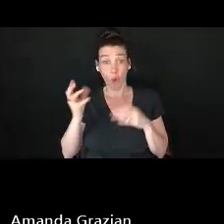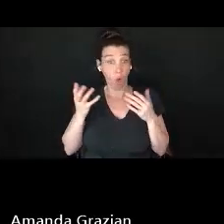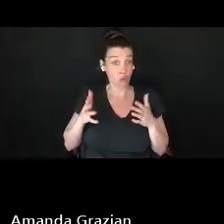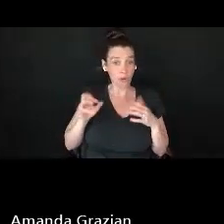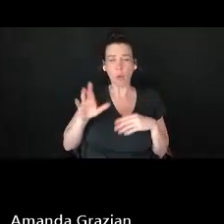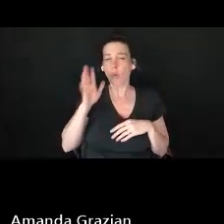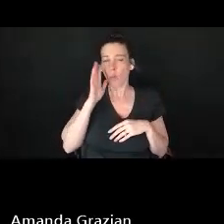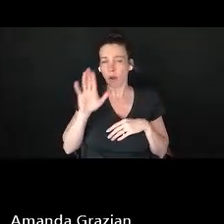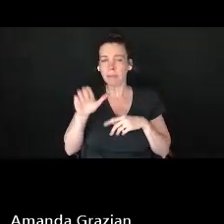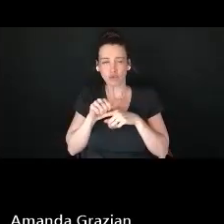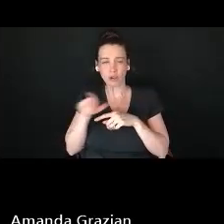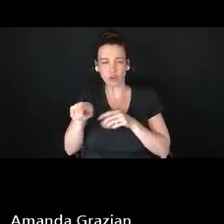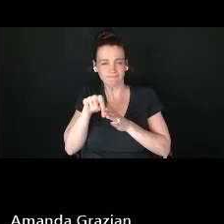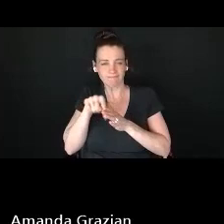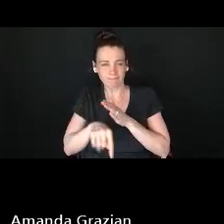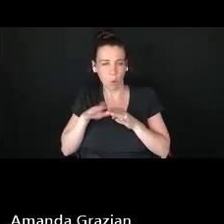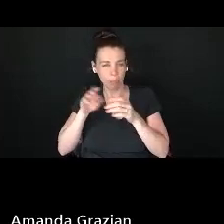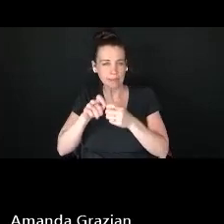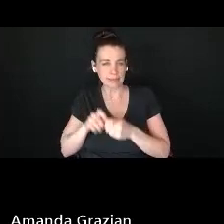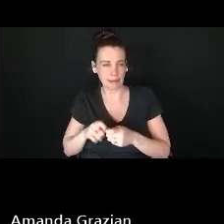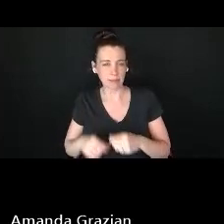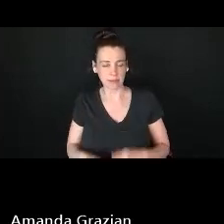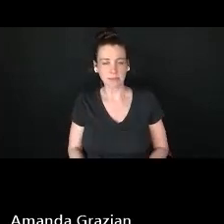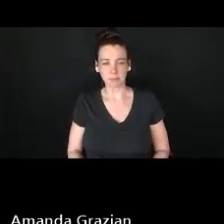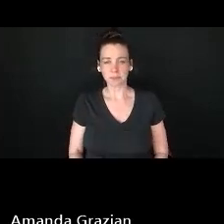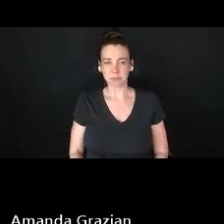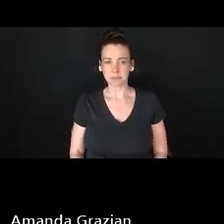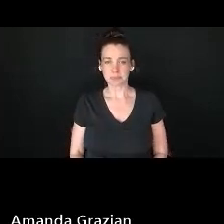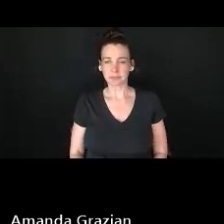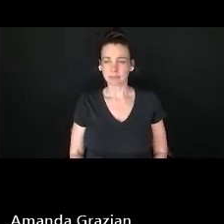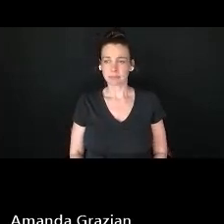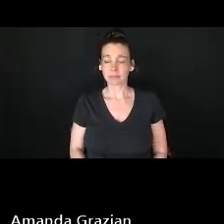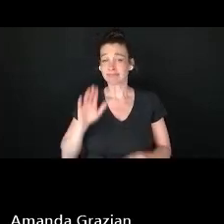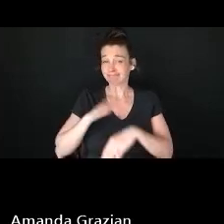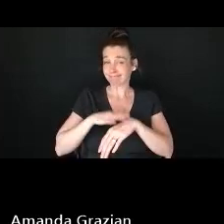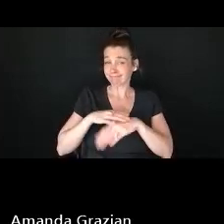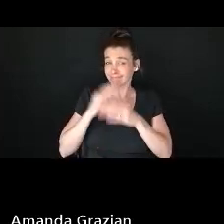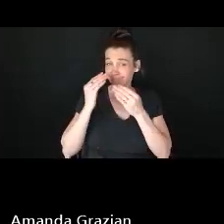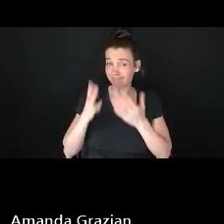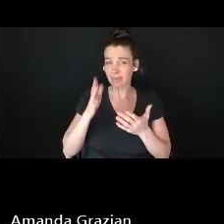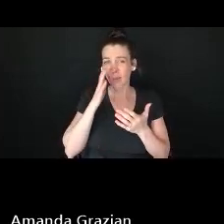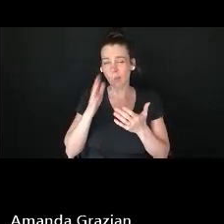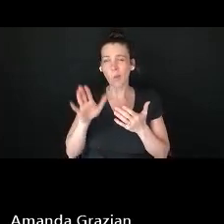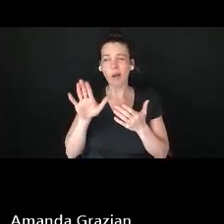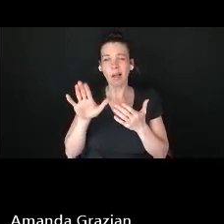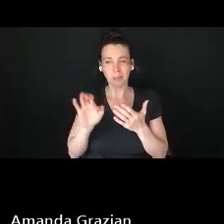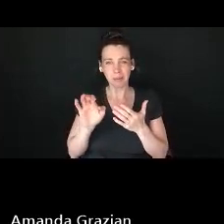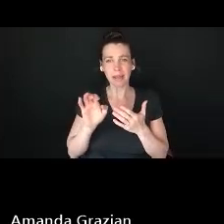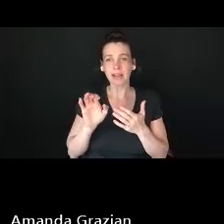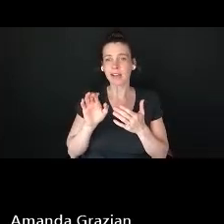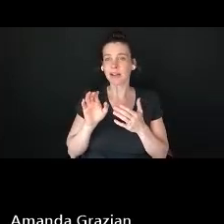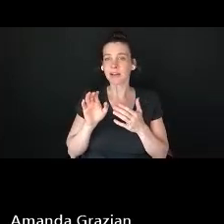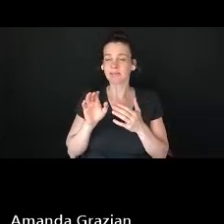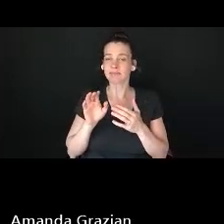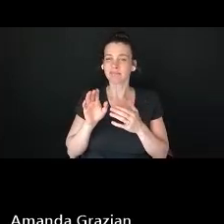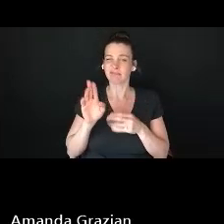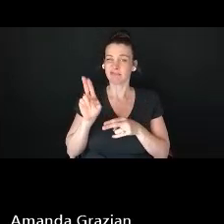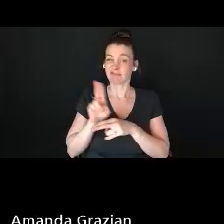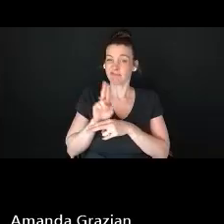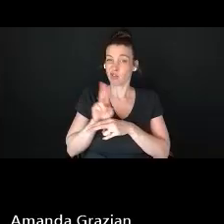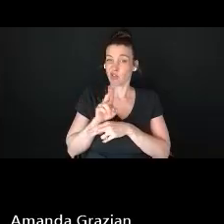you on the details. So just a heads up, we're going to be referring to the Simplified Review Framework as